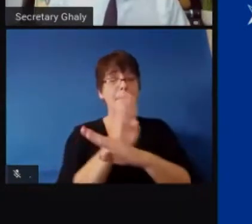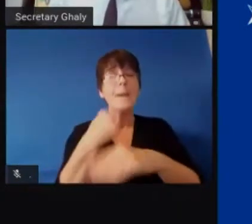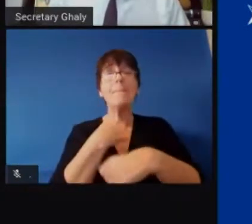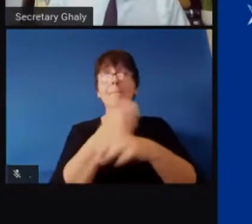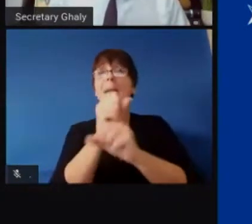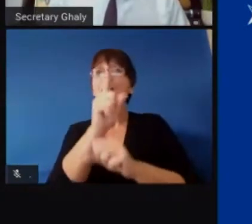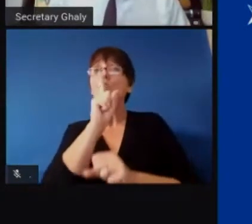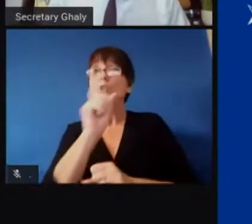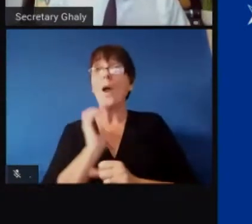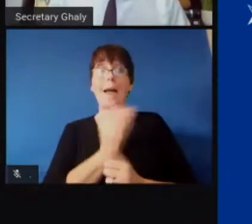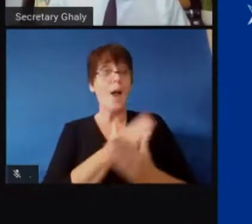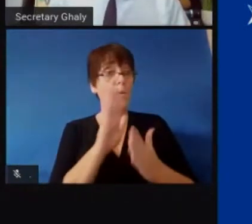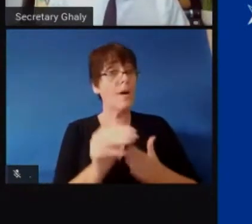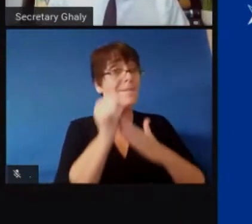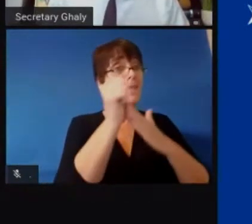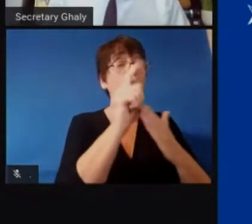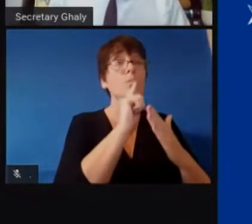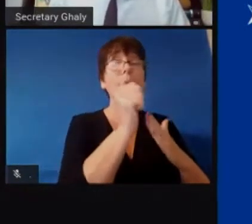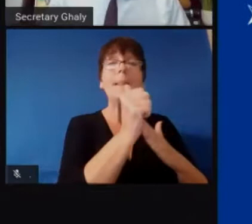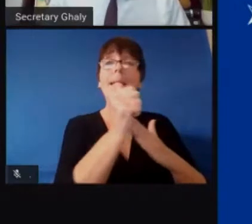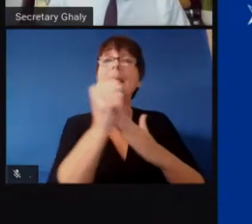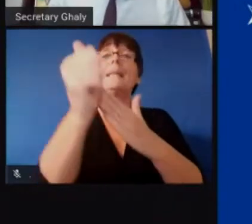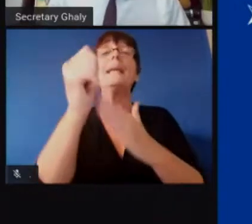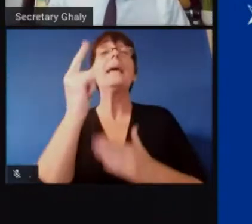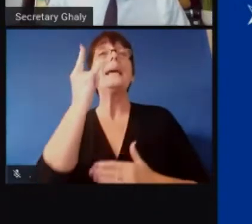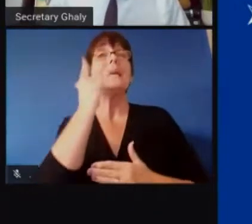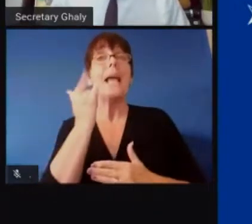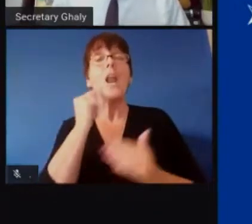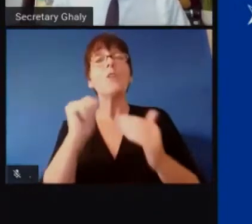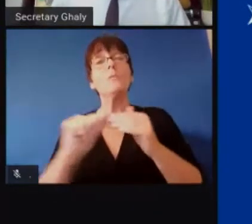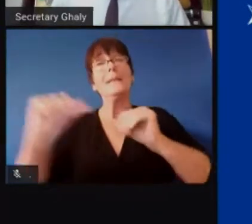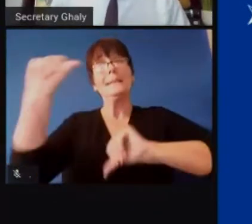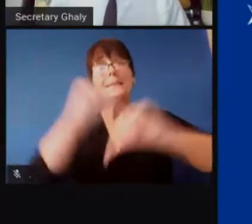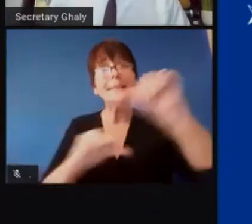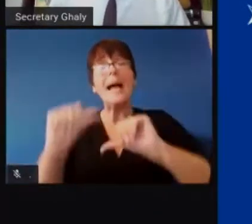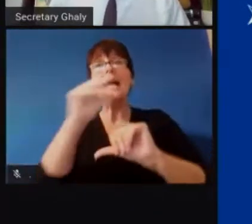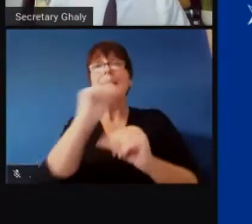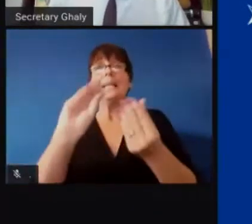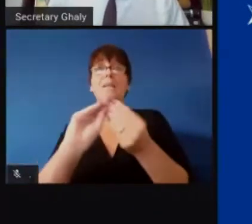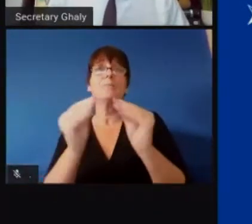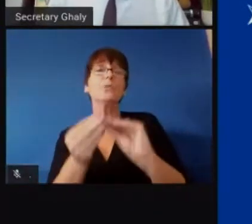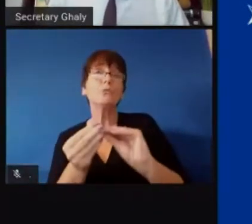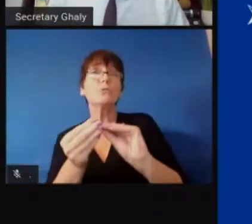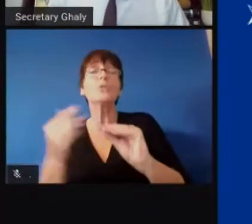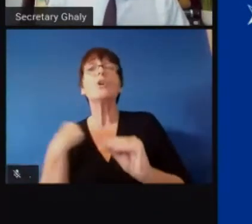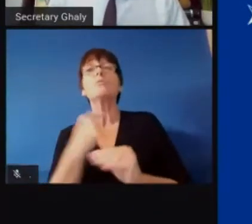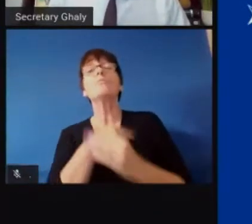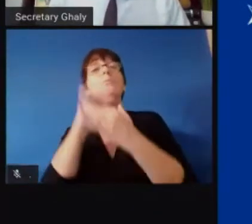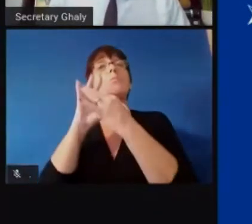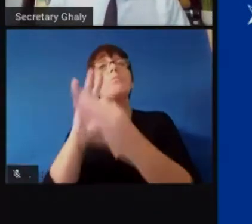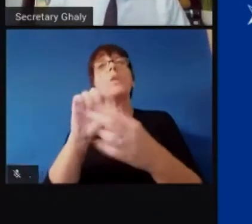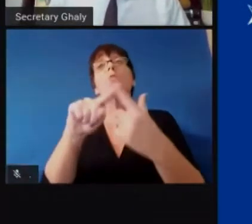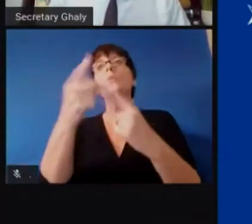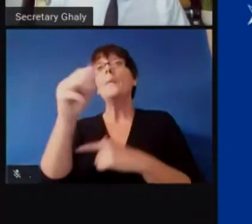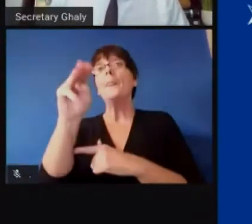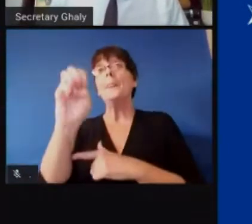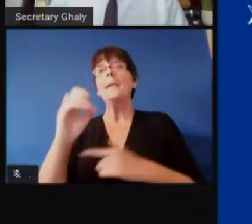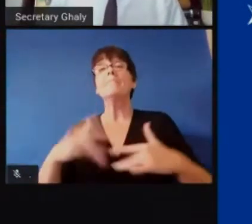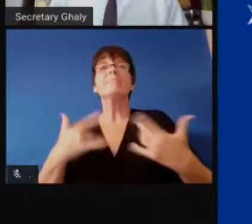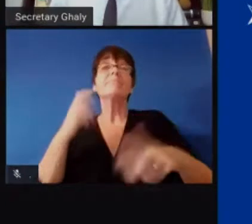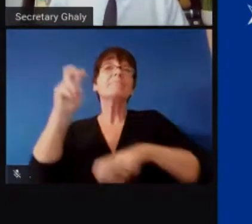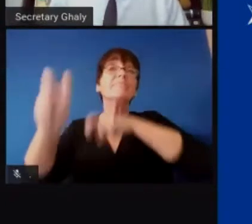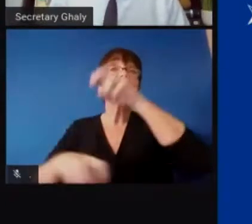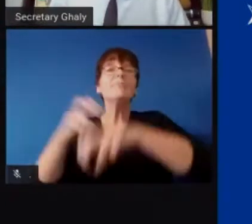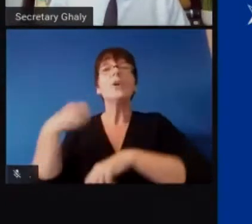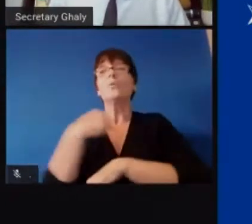our guidance is really leading California with science and data. We, as it relates to theme parks, I think many of you know, we